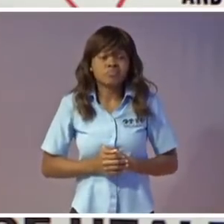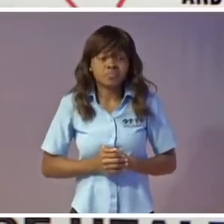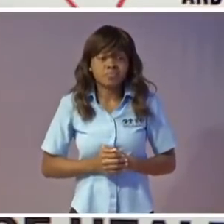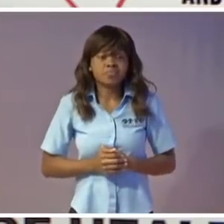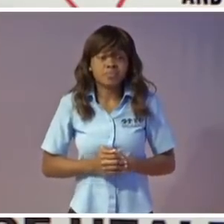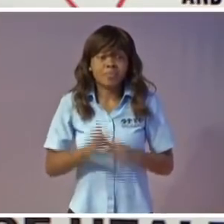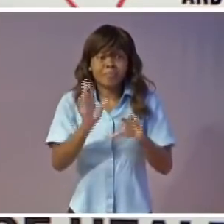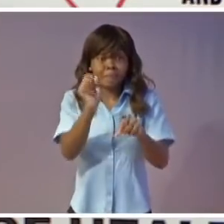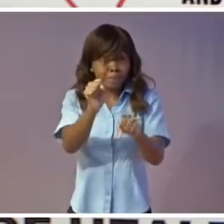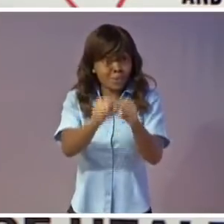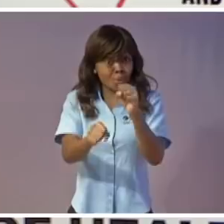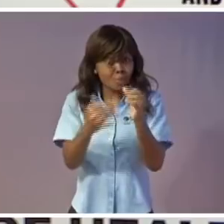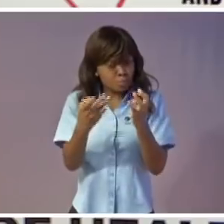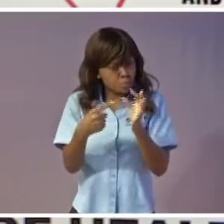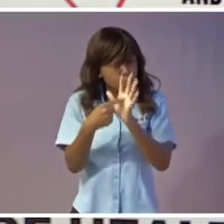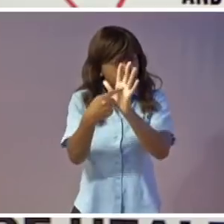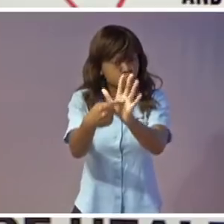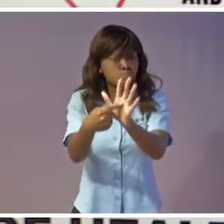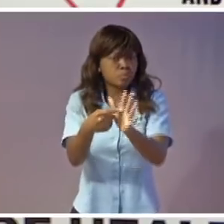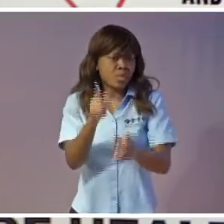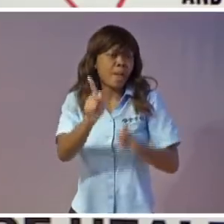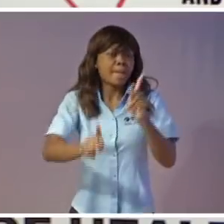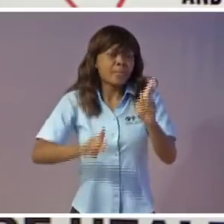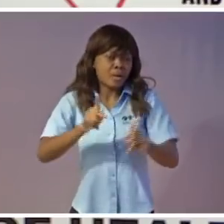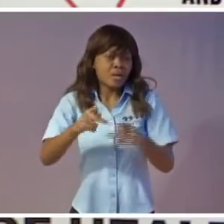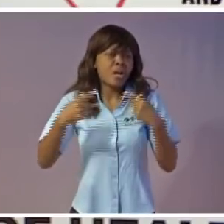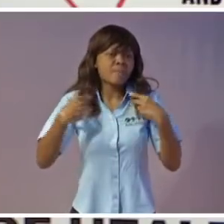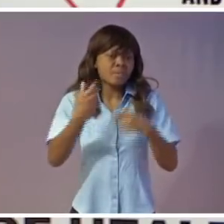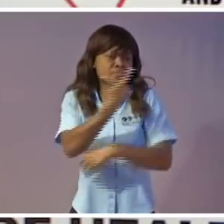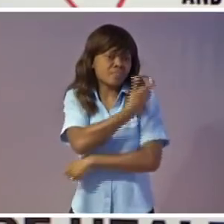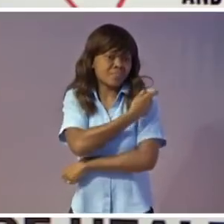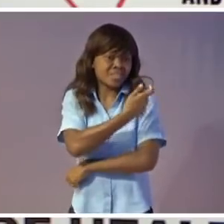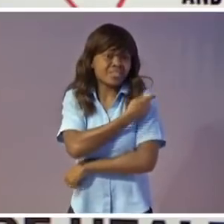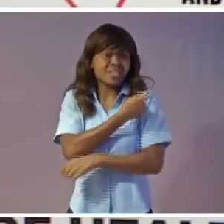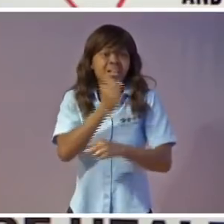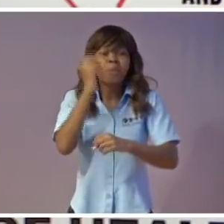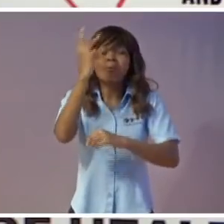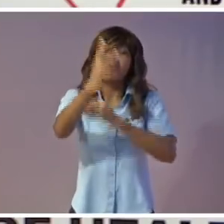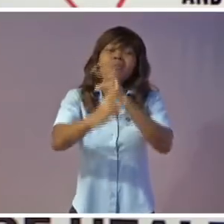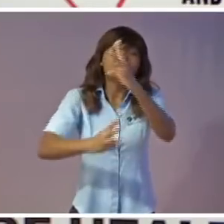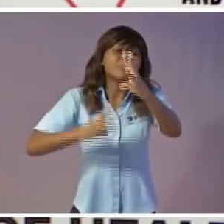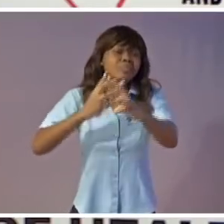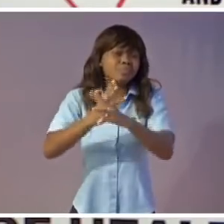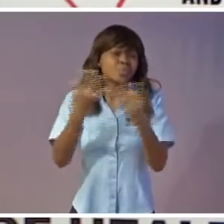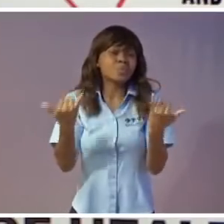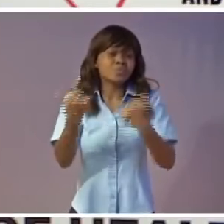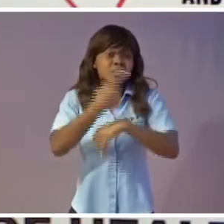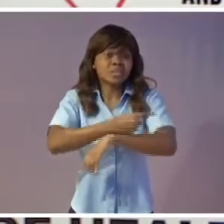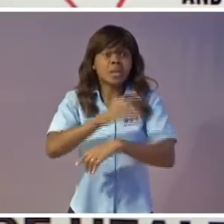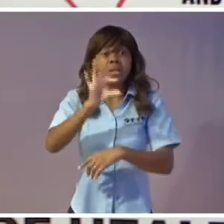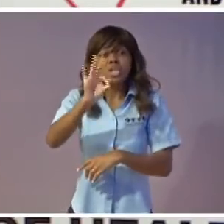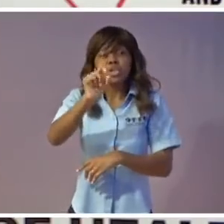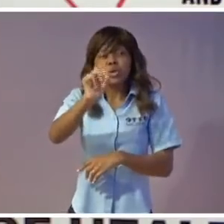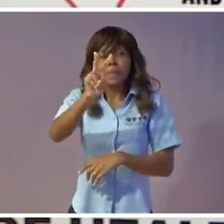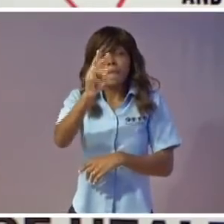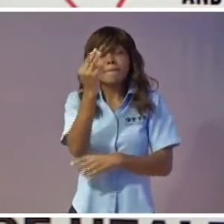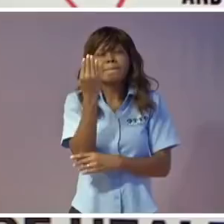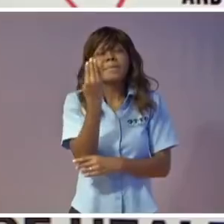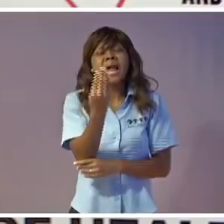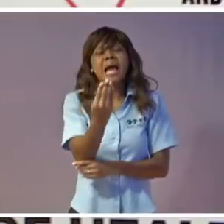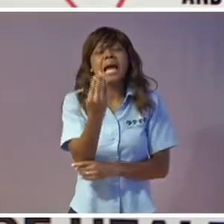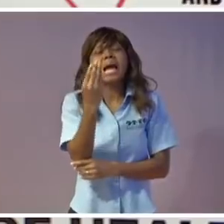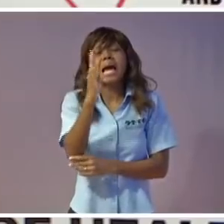and we encourage people to be vaccinated. To date, there have been 9.2 billion doses of vaccines